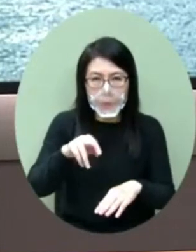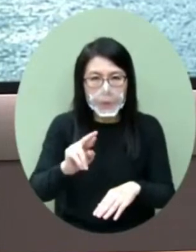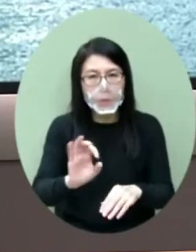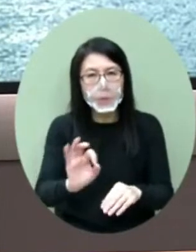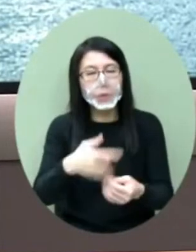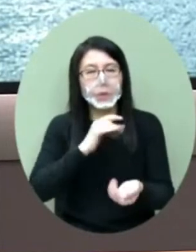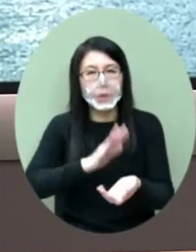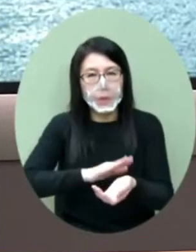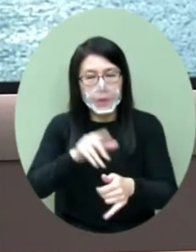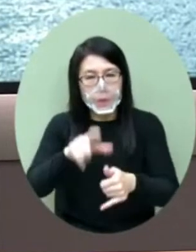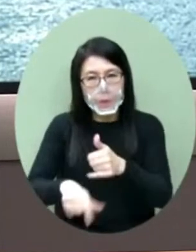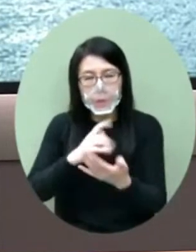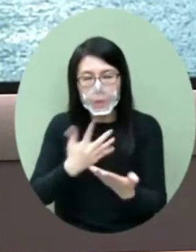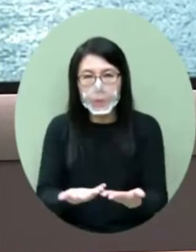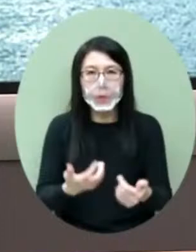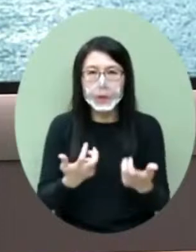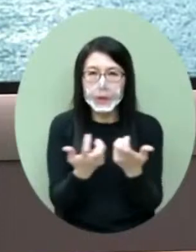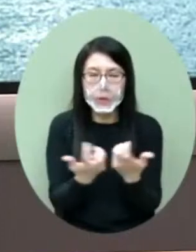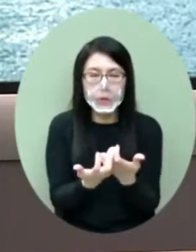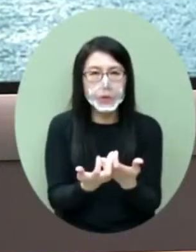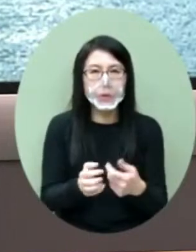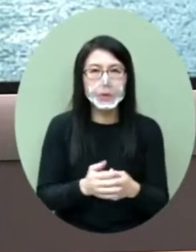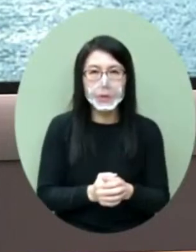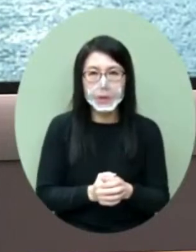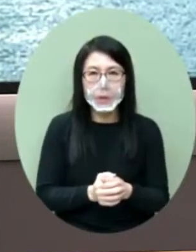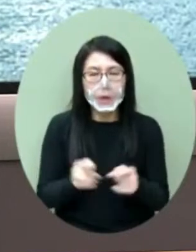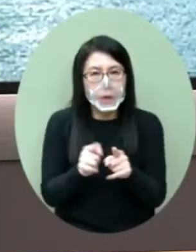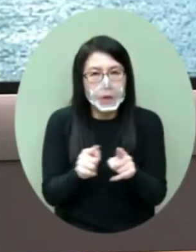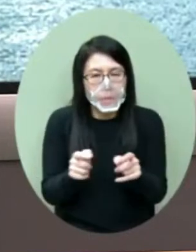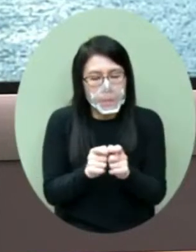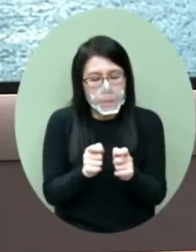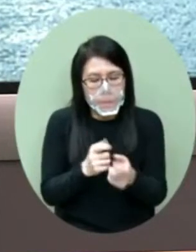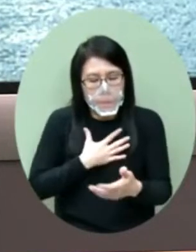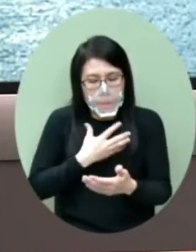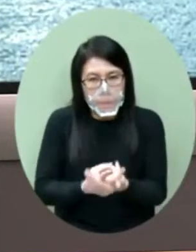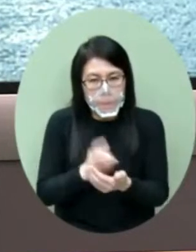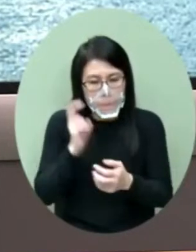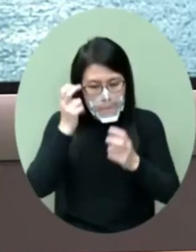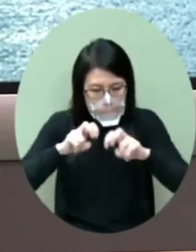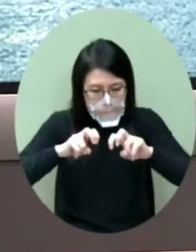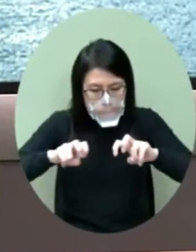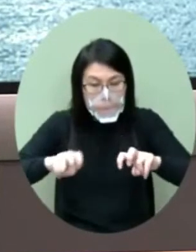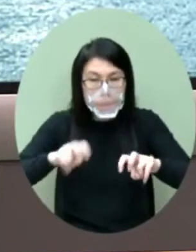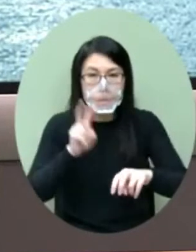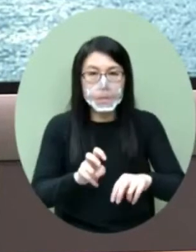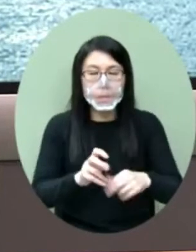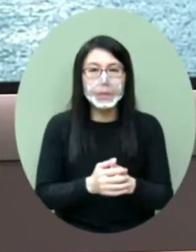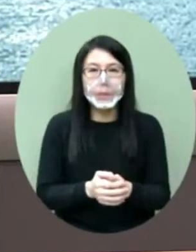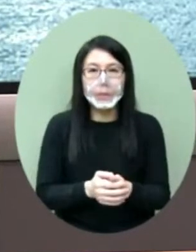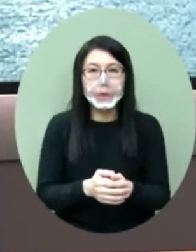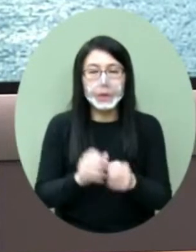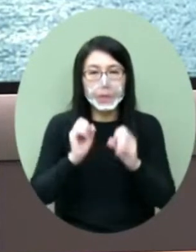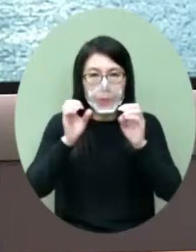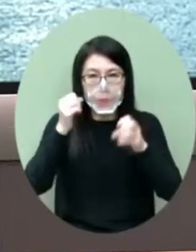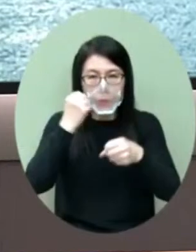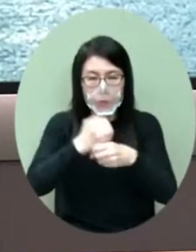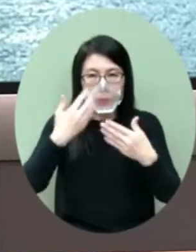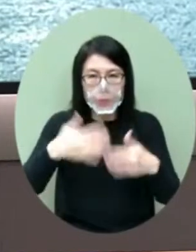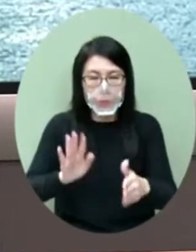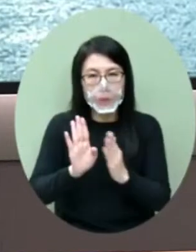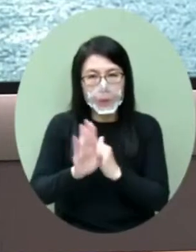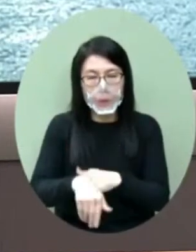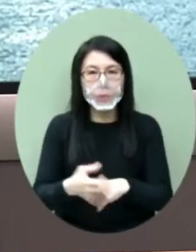or any case that did not resuscitate. We need to examine each case